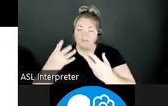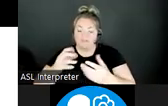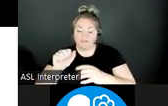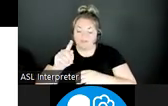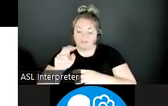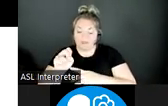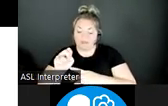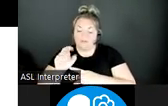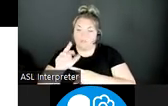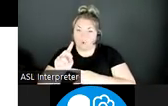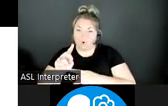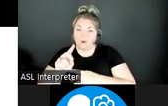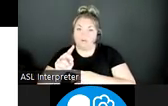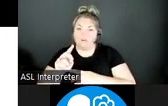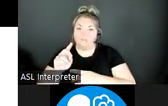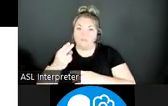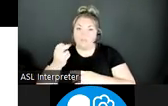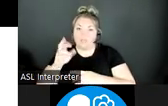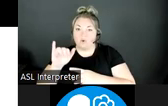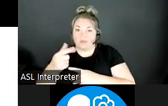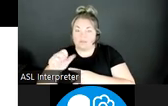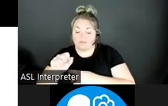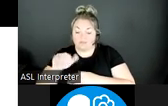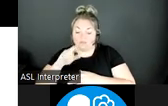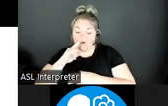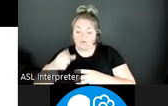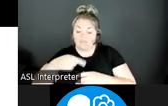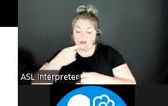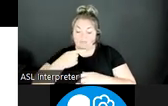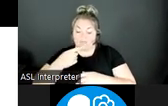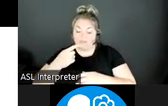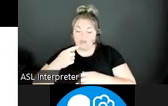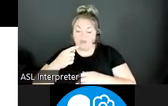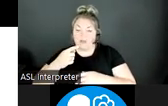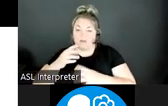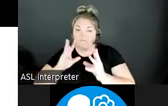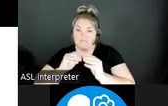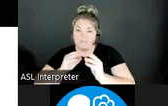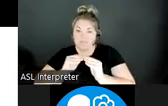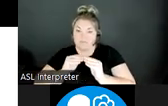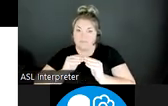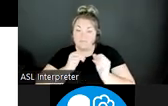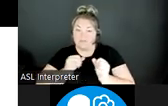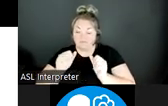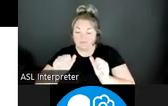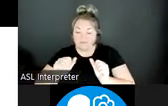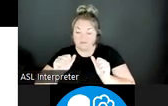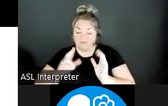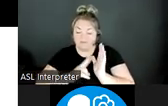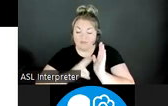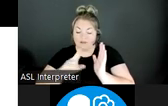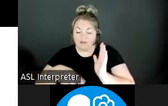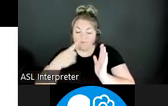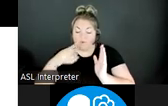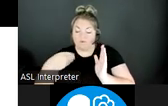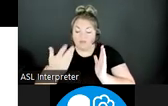you all know, these State Board hearings are public meetings. Individuals can sign up to provide testimony in